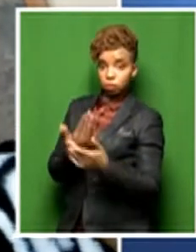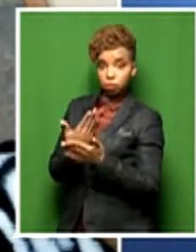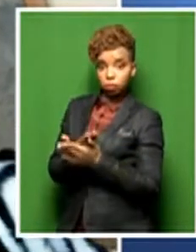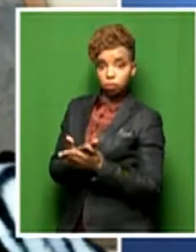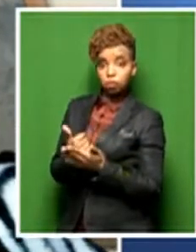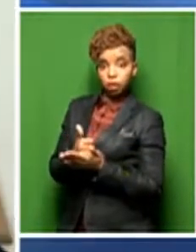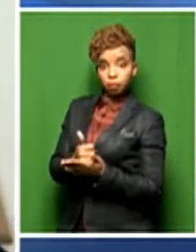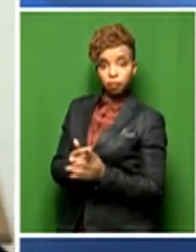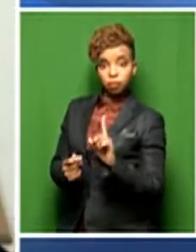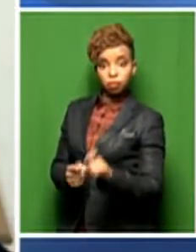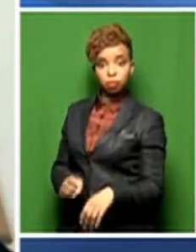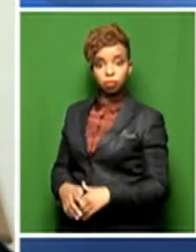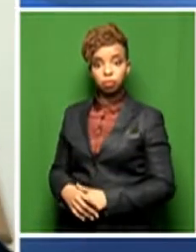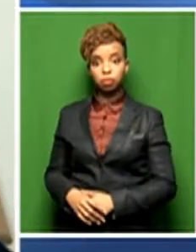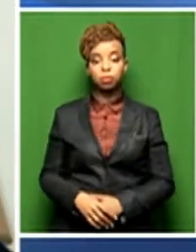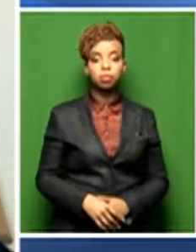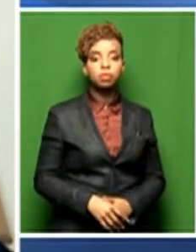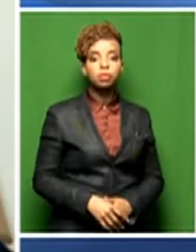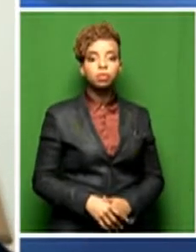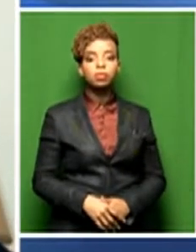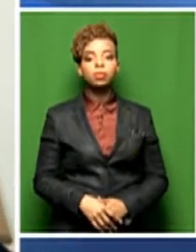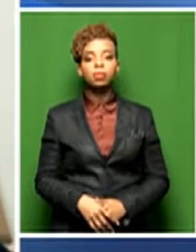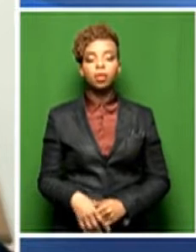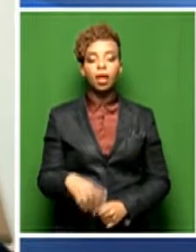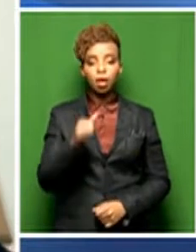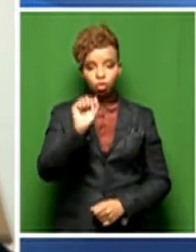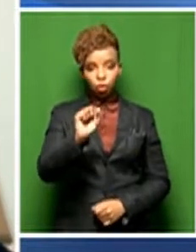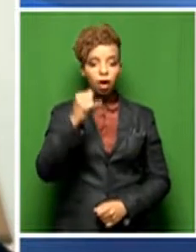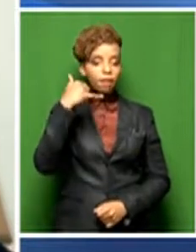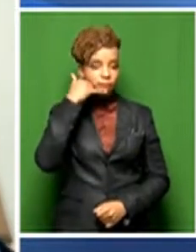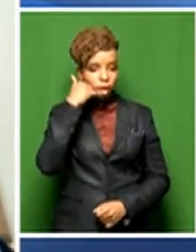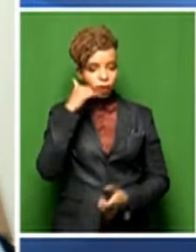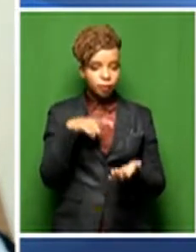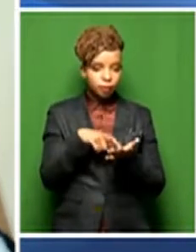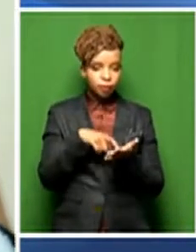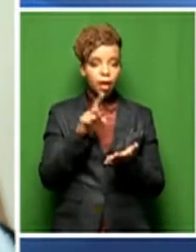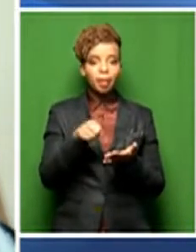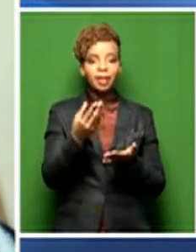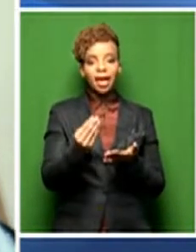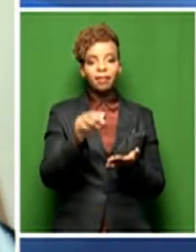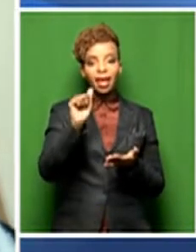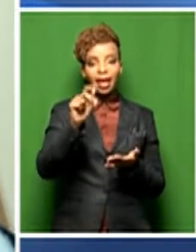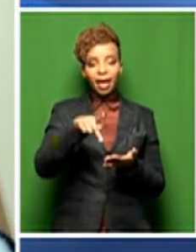You must have the app in your phone. We call it your personal protector.